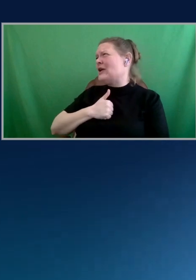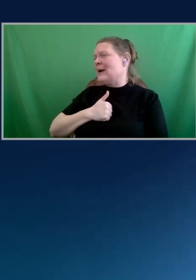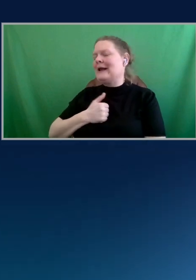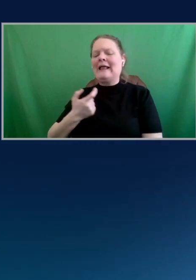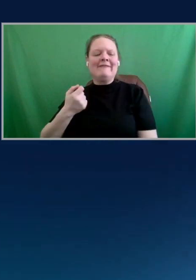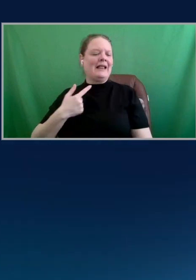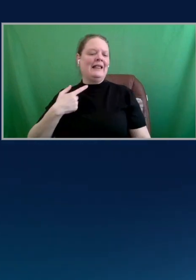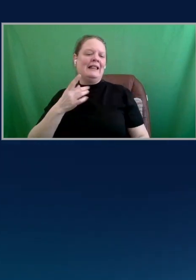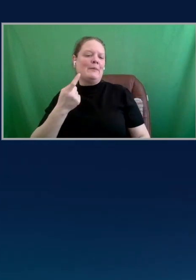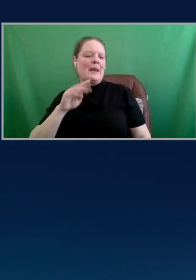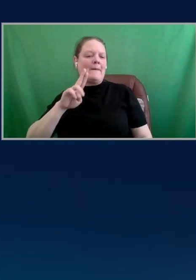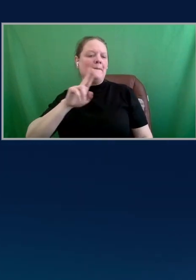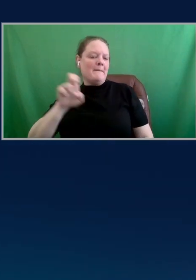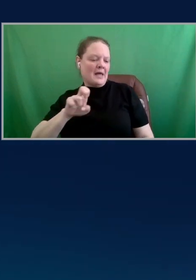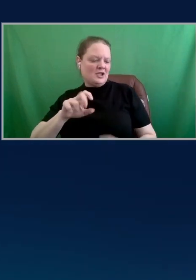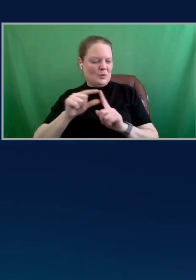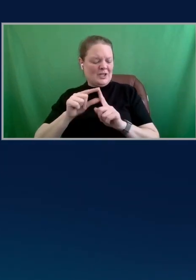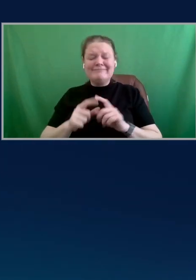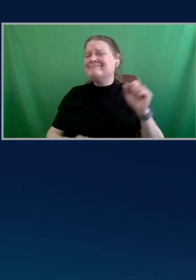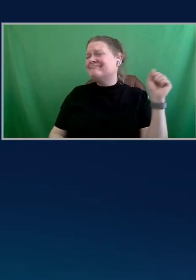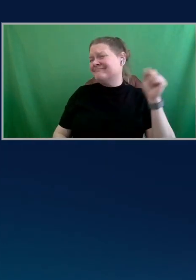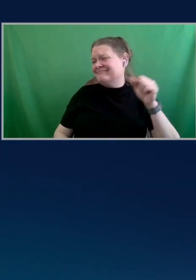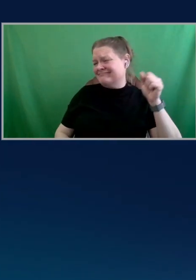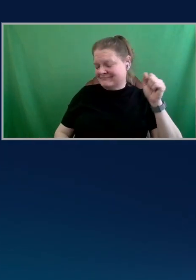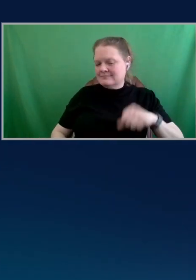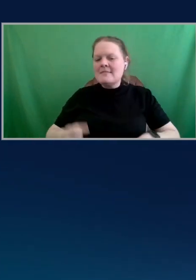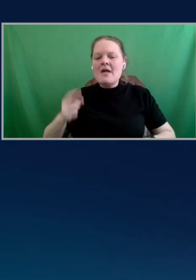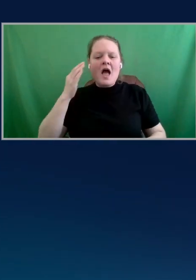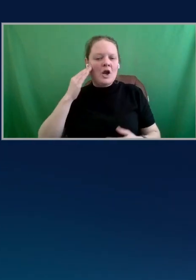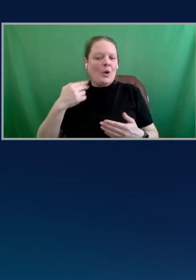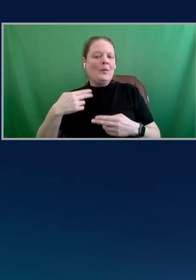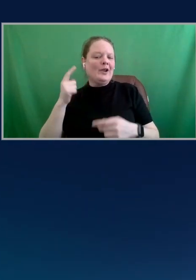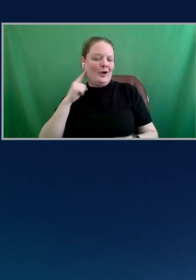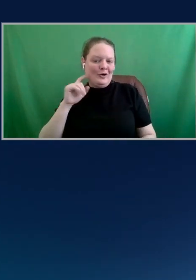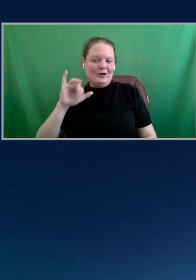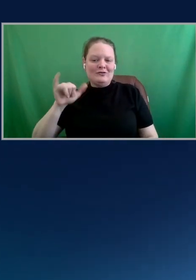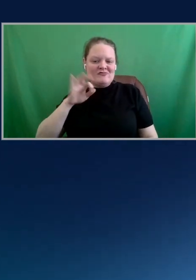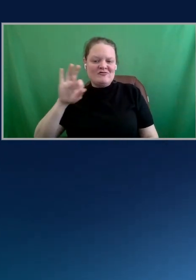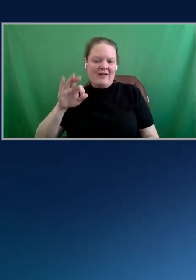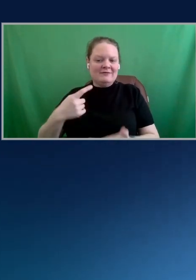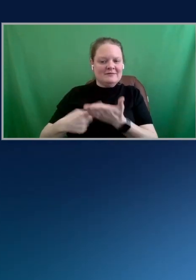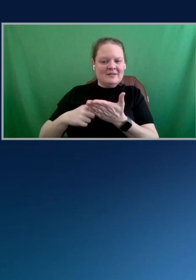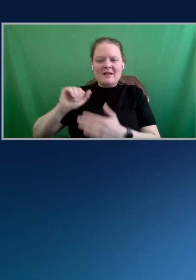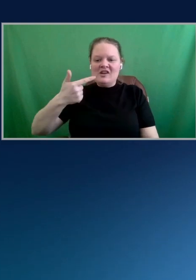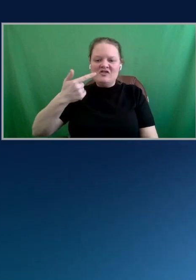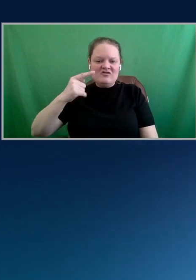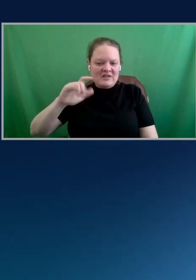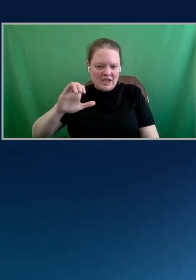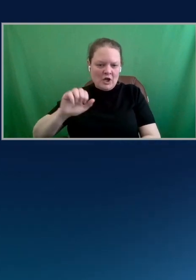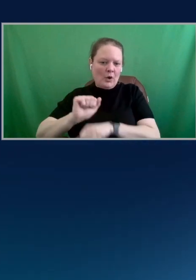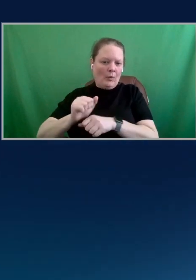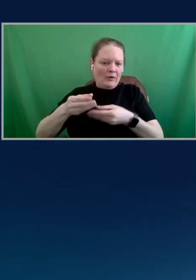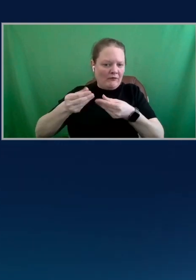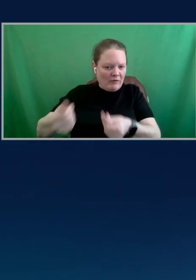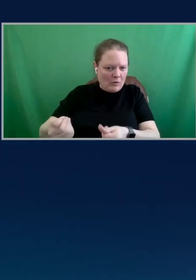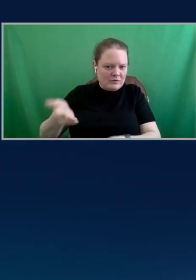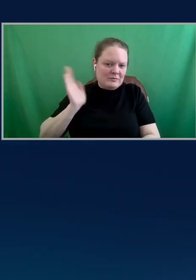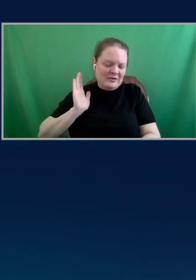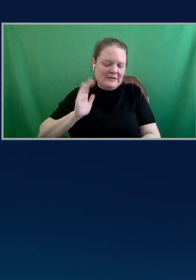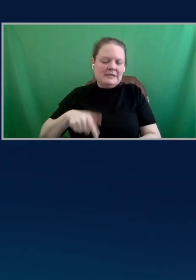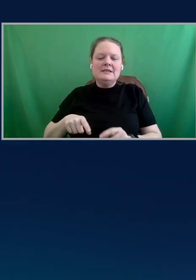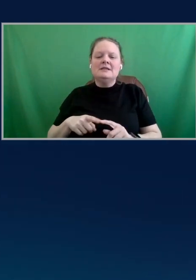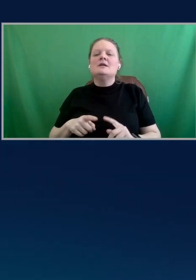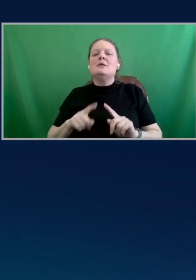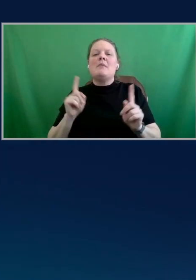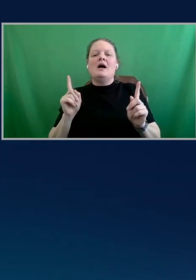if I'm honest. It is. I mean, I know we heard Jeff talking about agentic workflows a little earlier, but like as